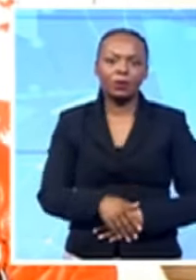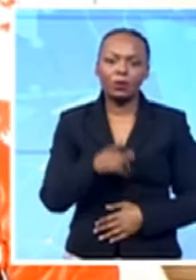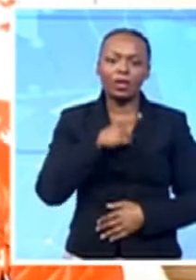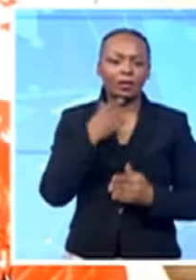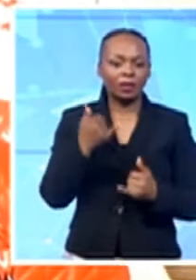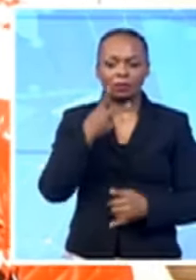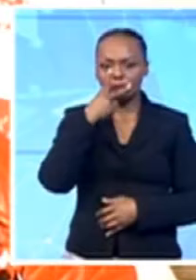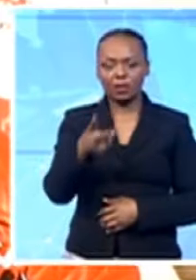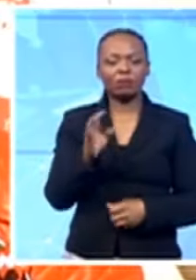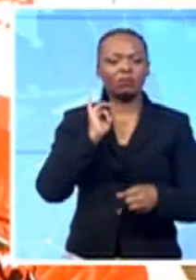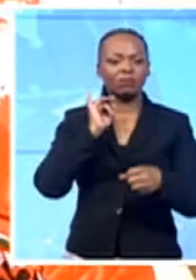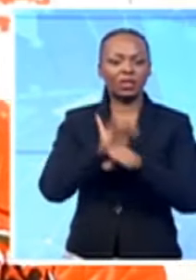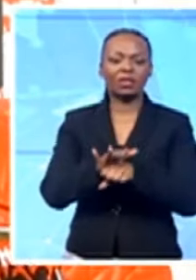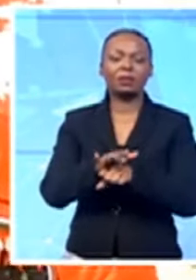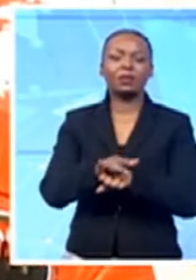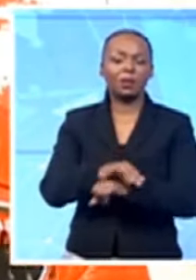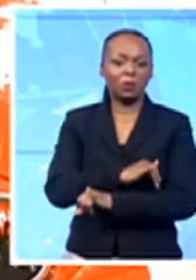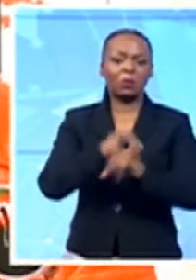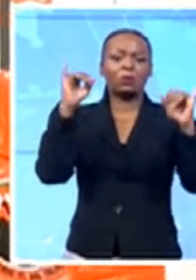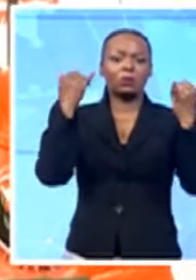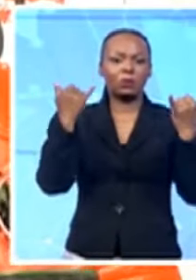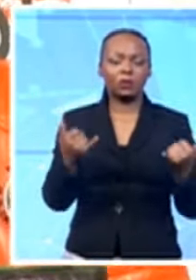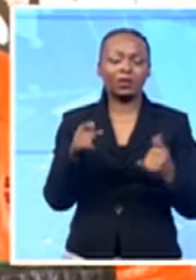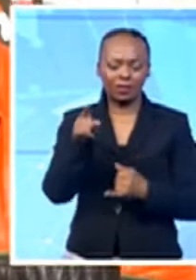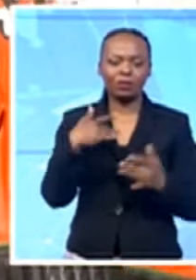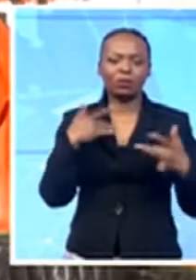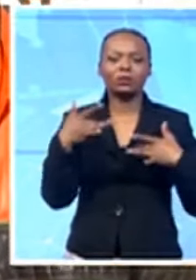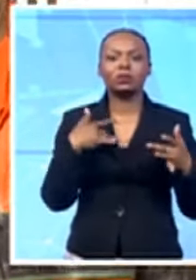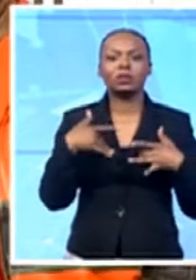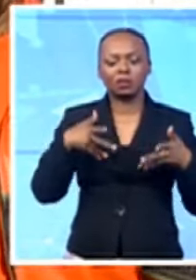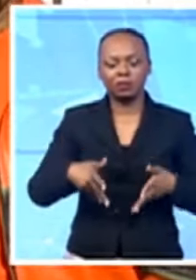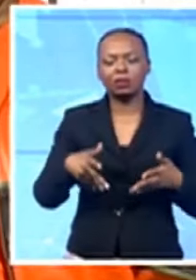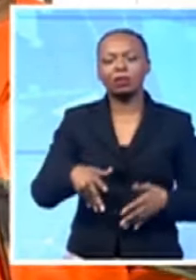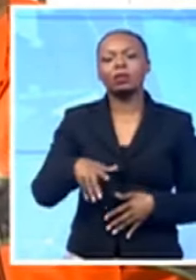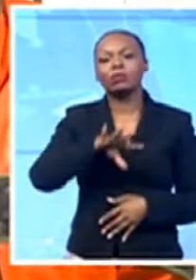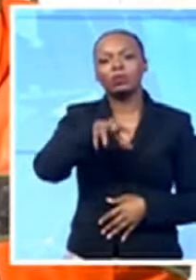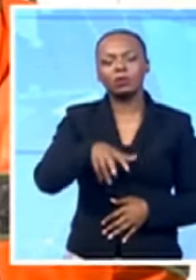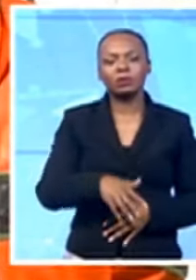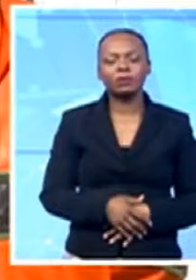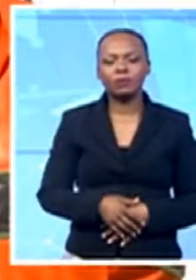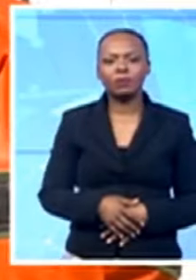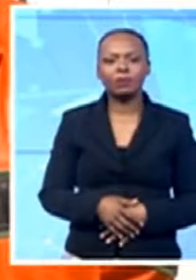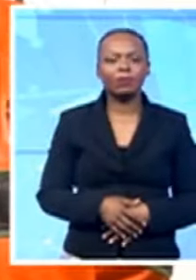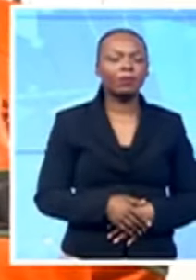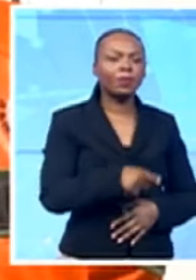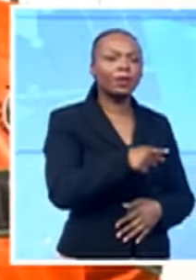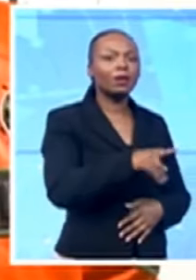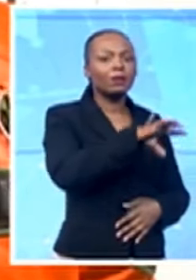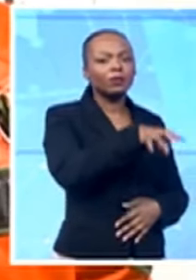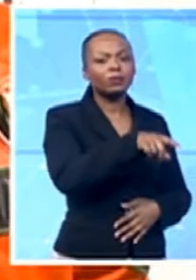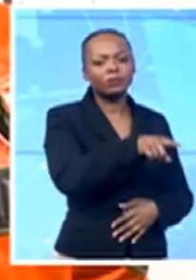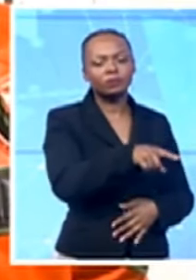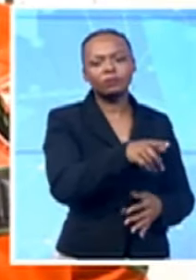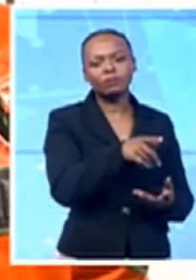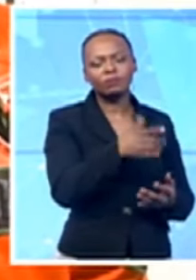us in the province. Of those health workers who still are left behind in the vaccination drive, are they optimistic and willing